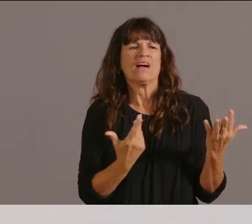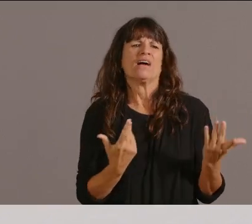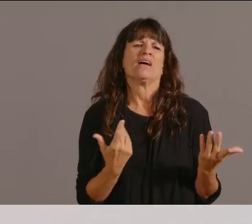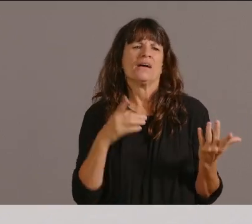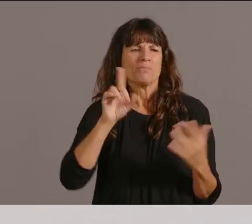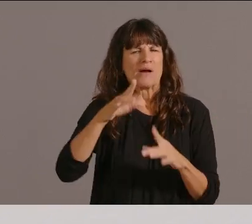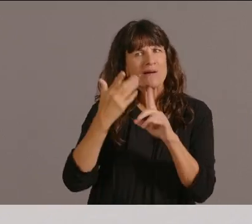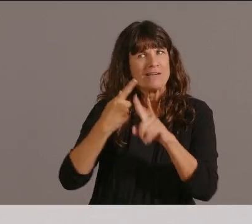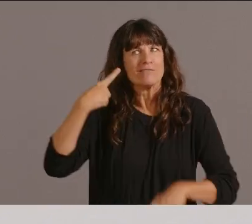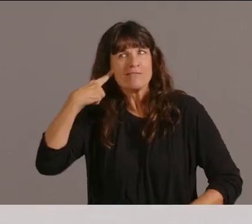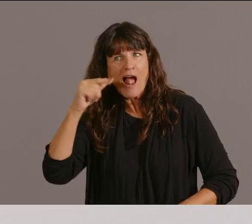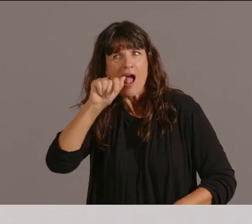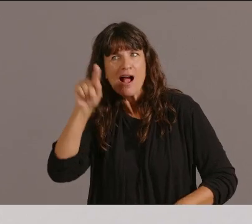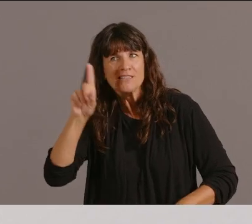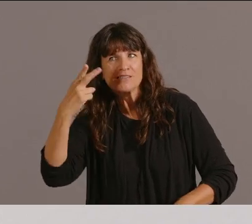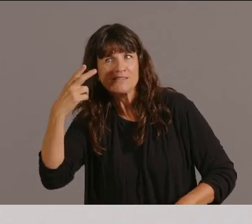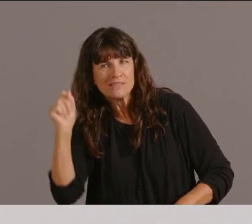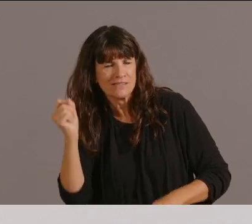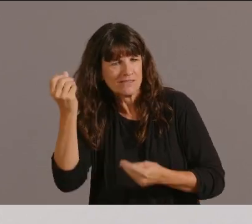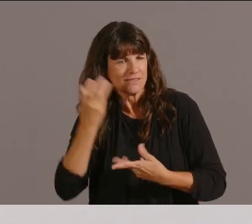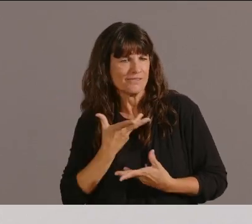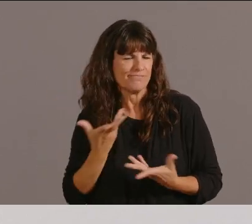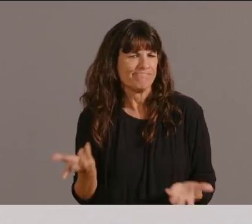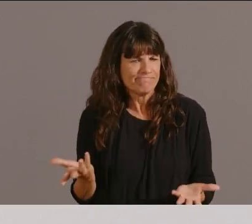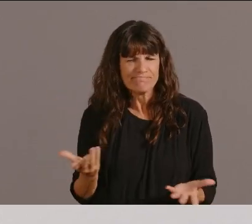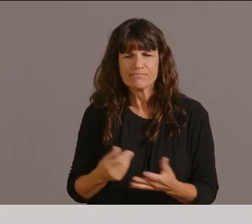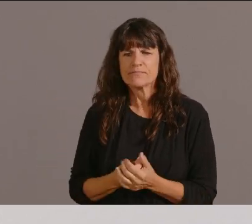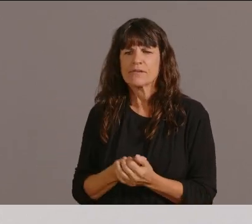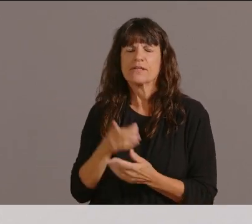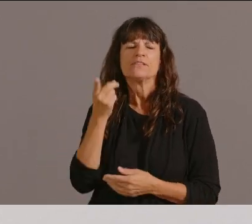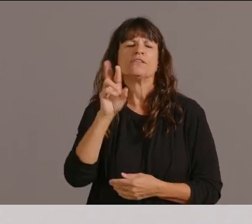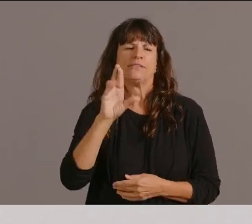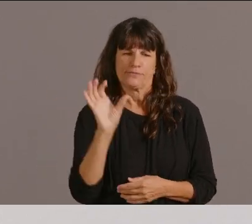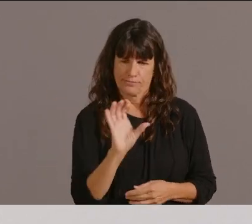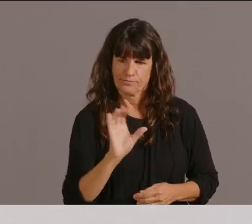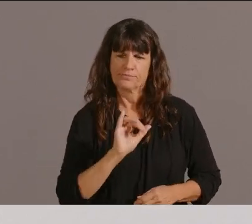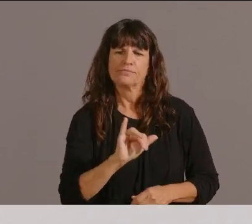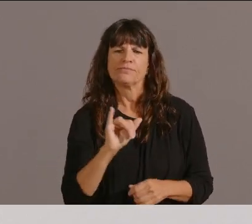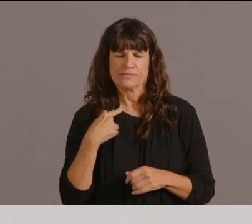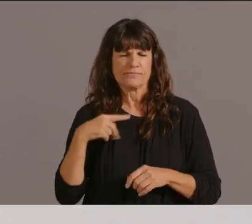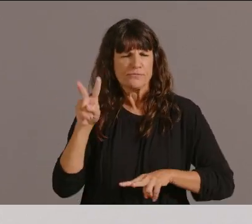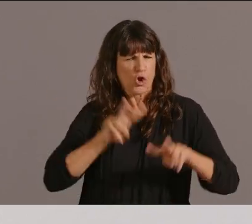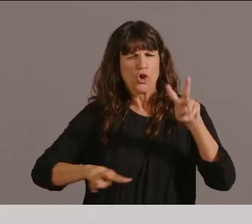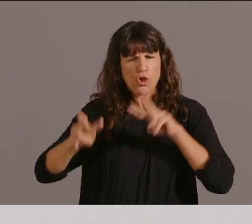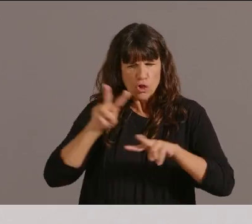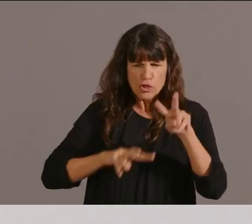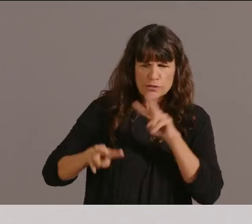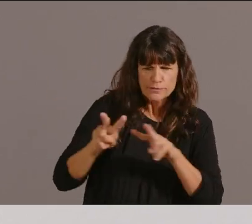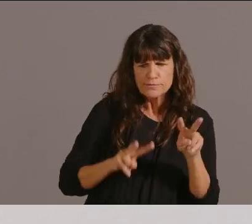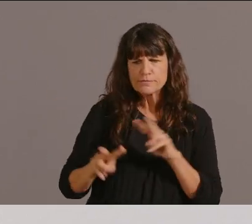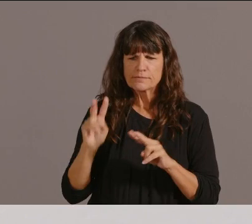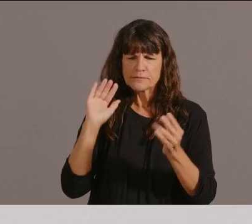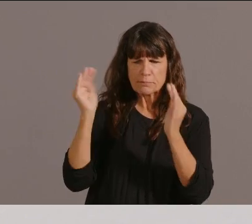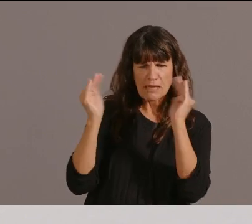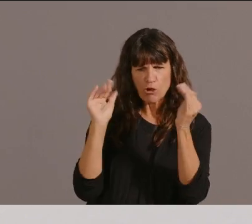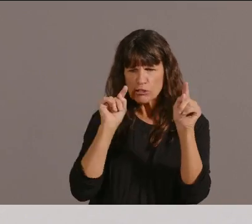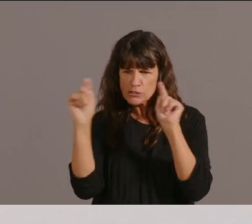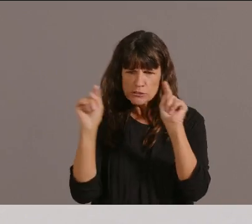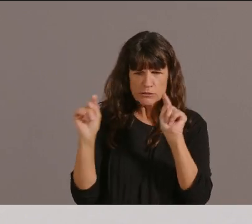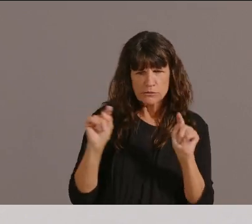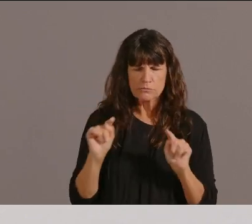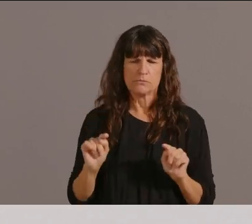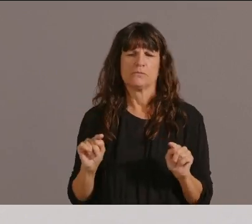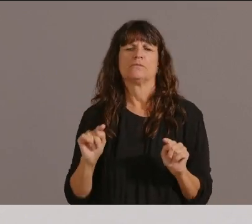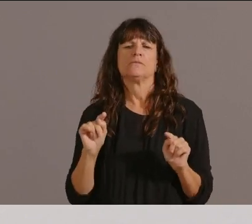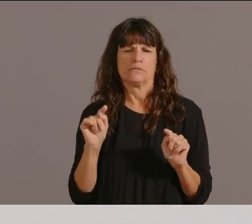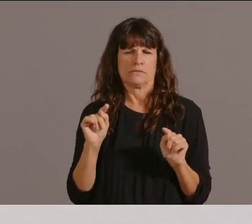just to make sure, like, see what we've got in there and compare. But normally we adopt CMS recommendations. That is a